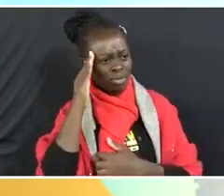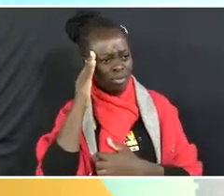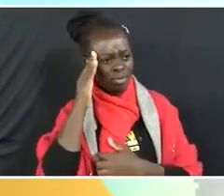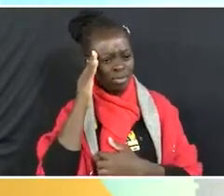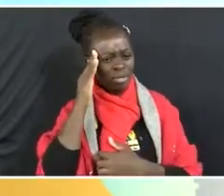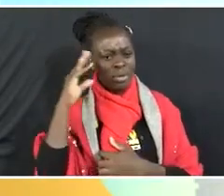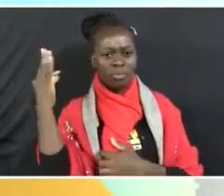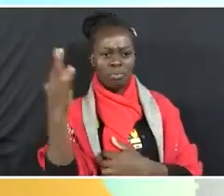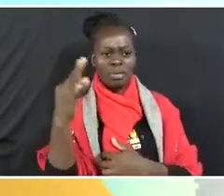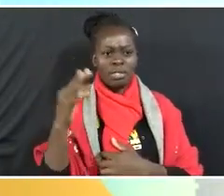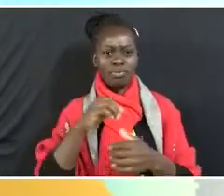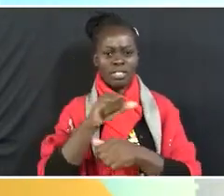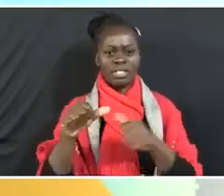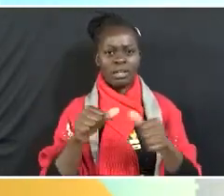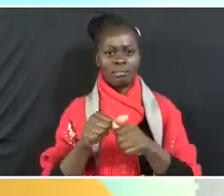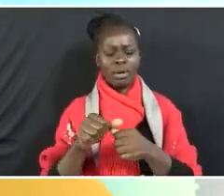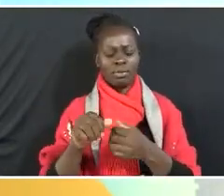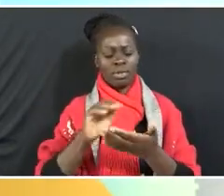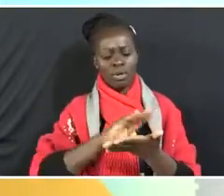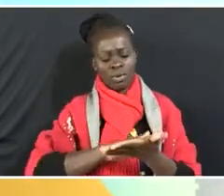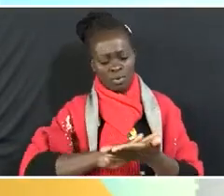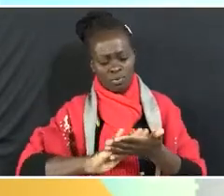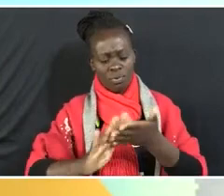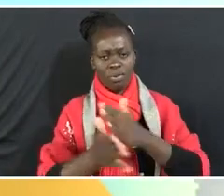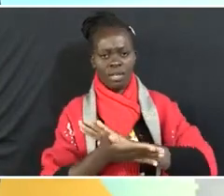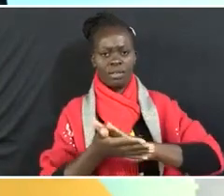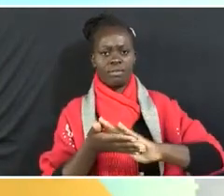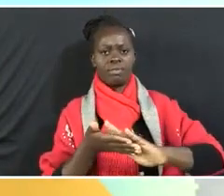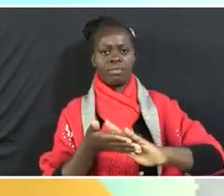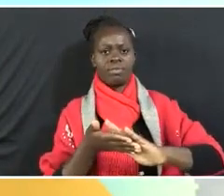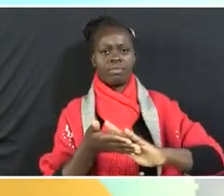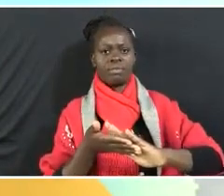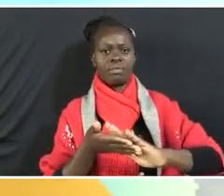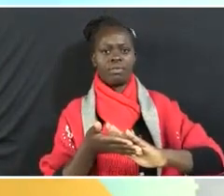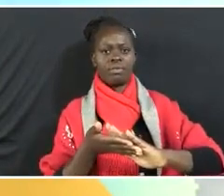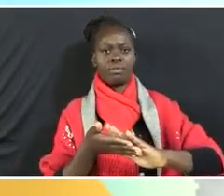this? But the young boy kept singing, please forgive.